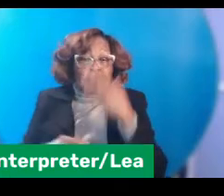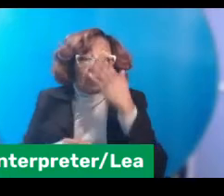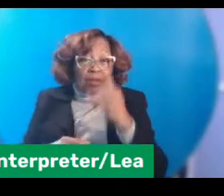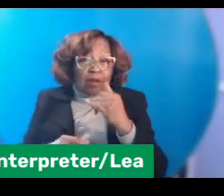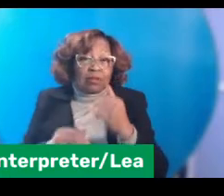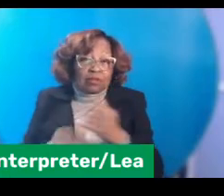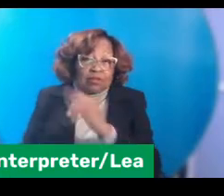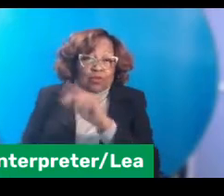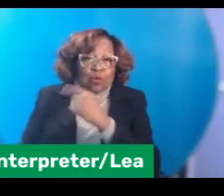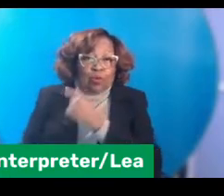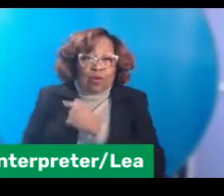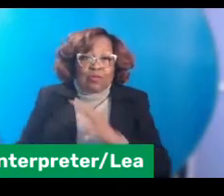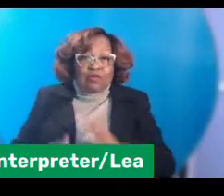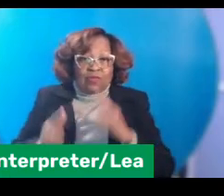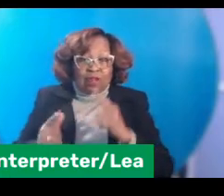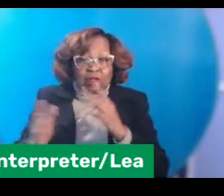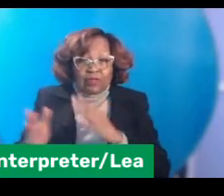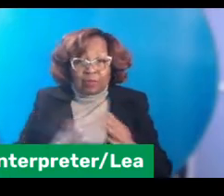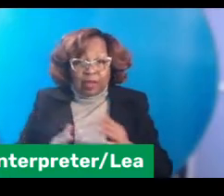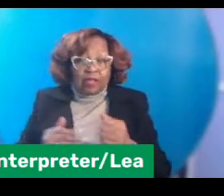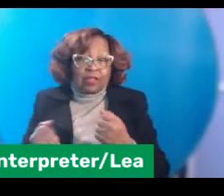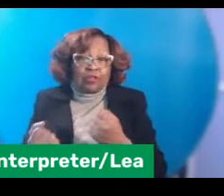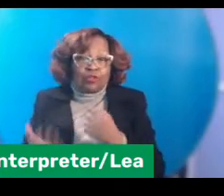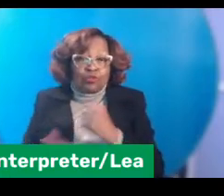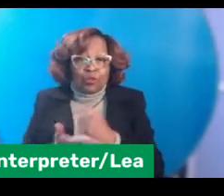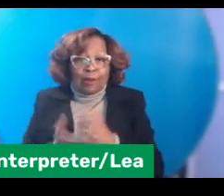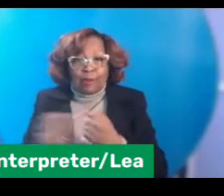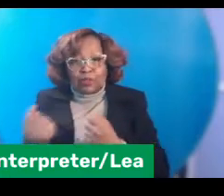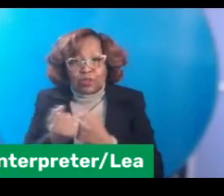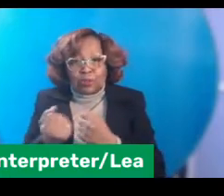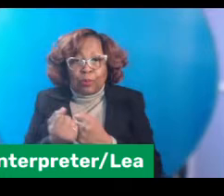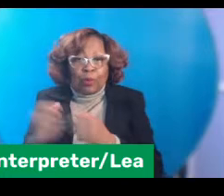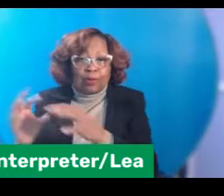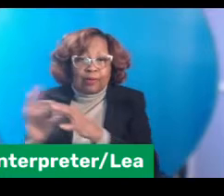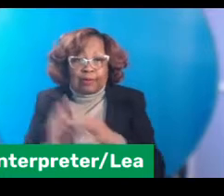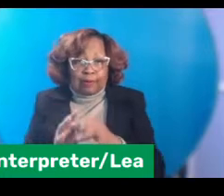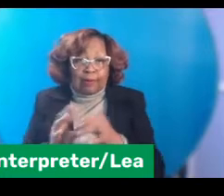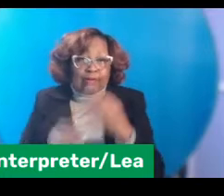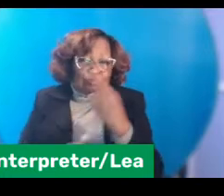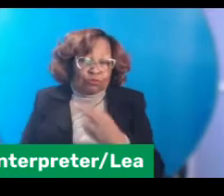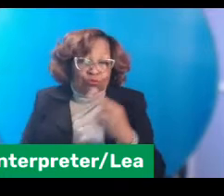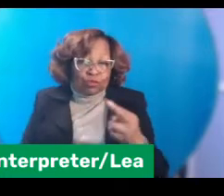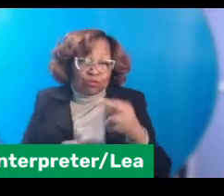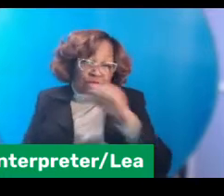Plan, to help support and connect the gardens to each other and to resources.